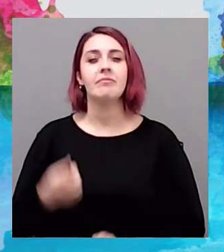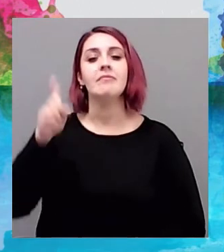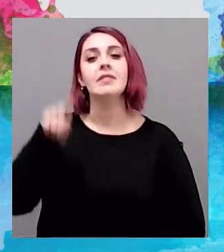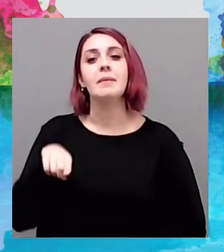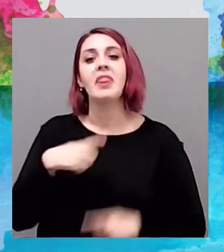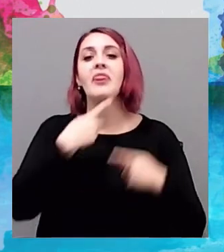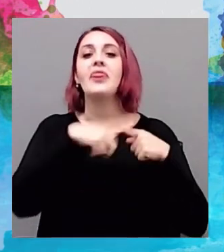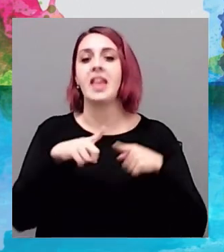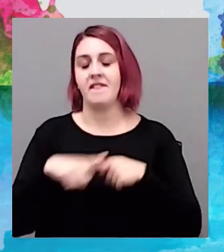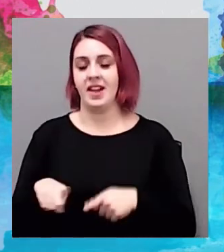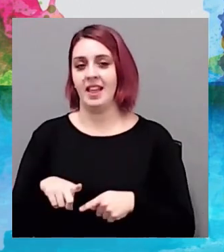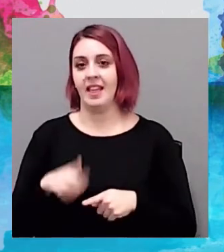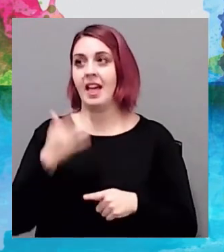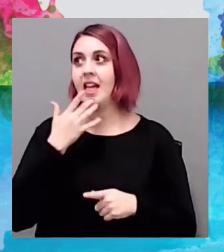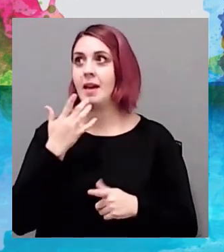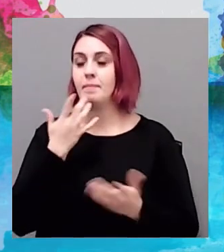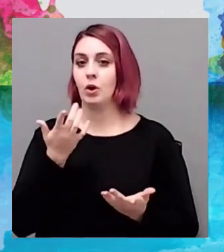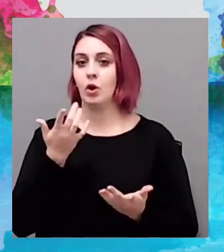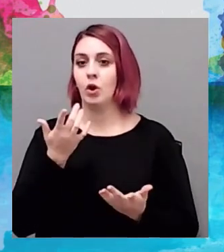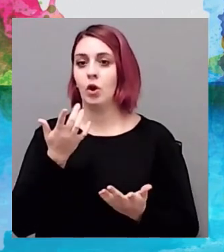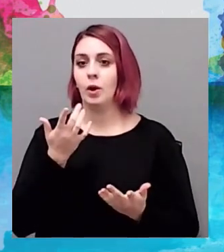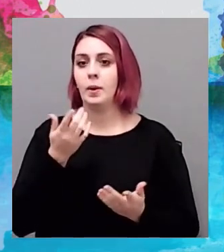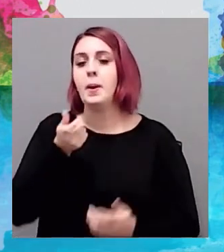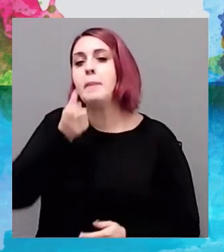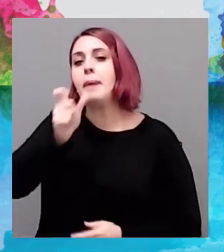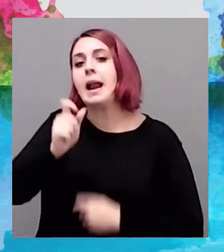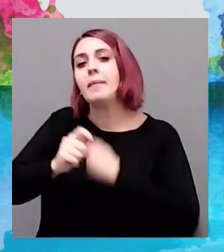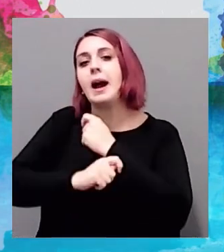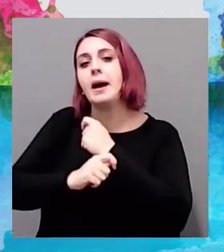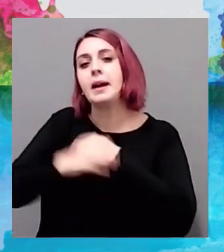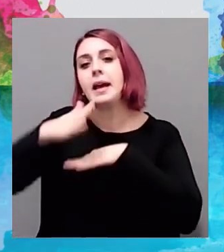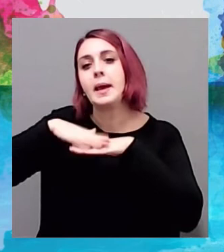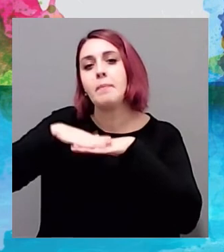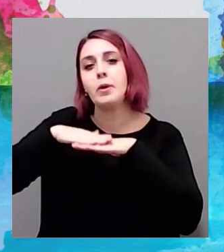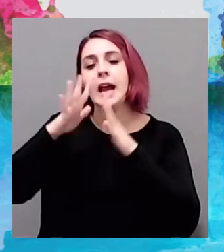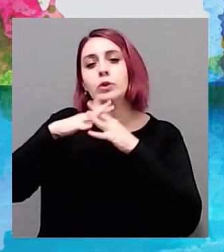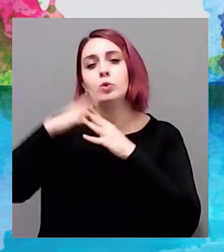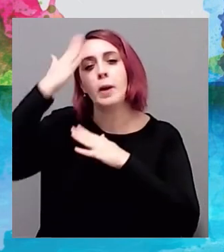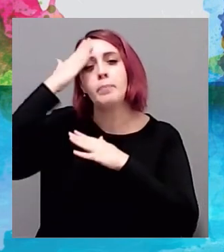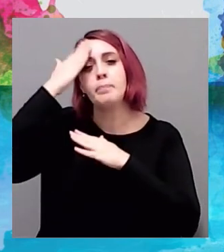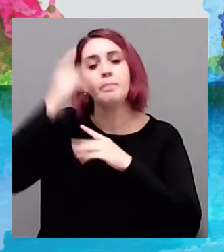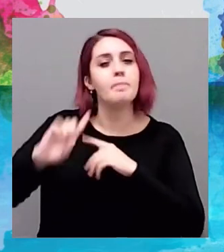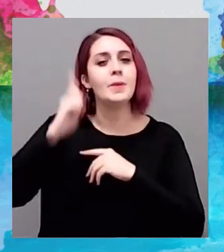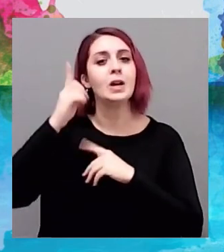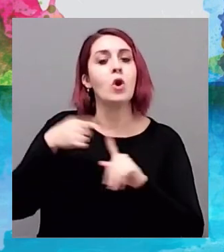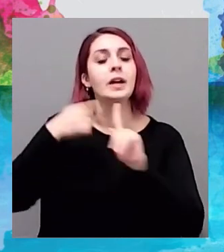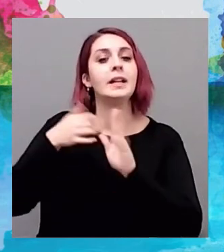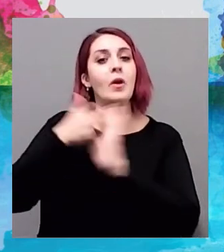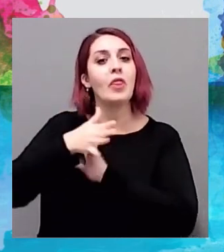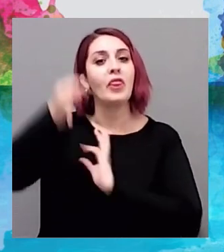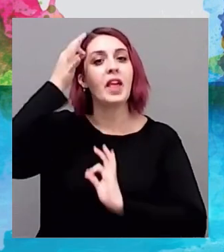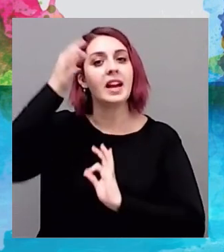and the differences. How would you strike a distinction? What are the key aspects? What are in